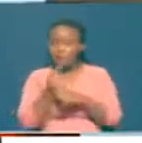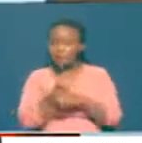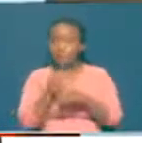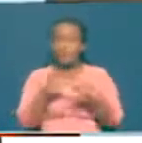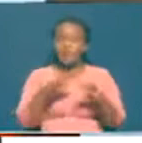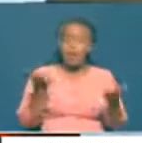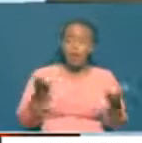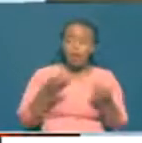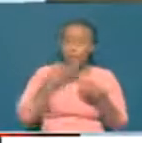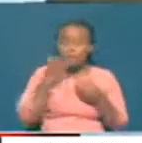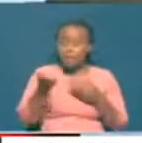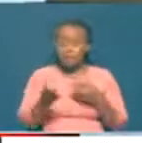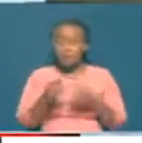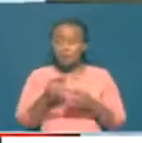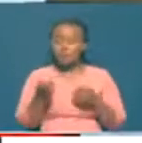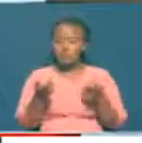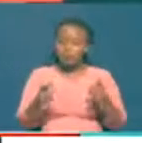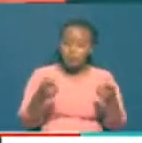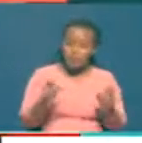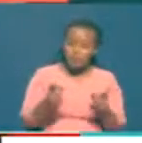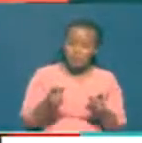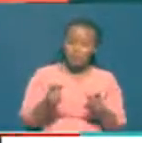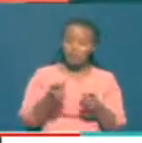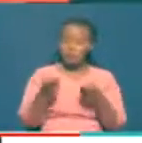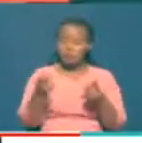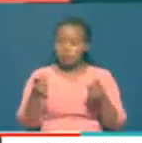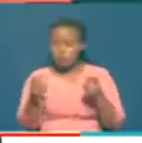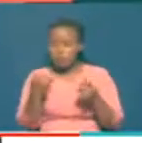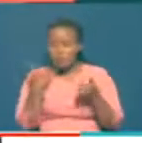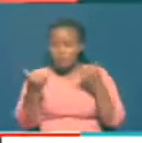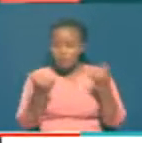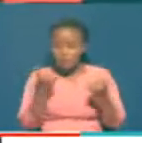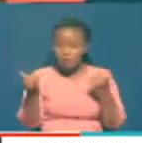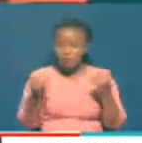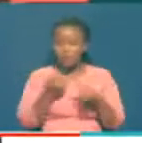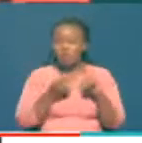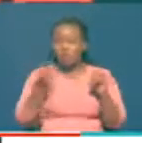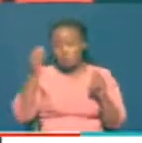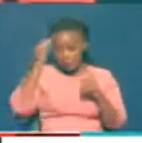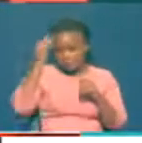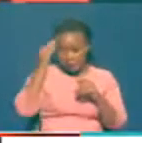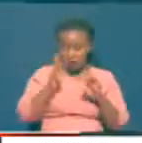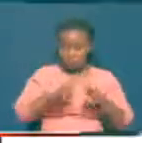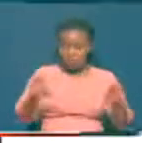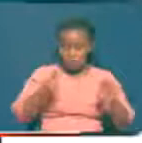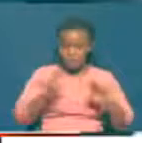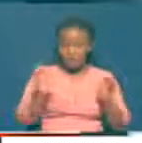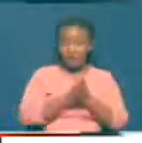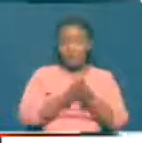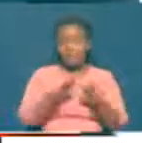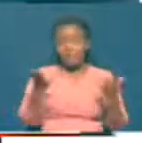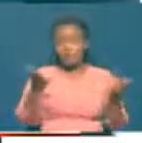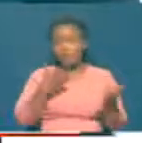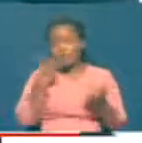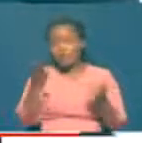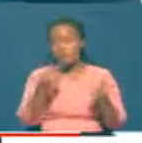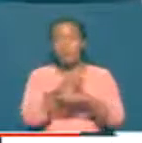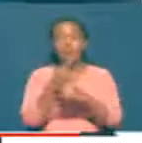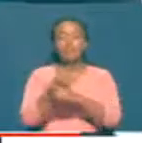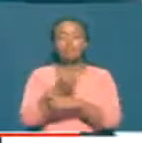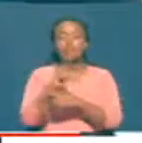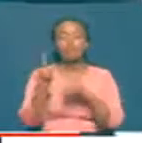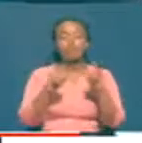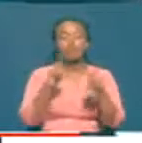to media interviews, from mental to physical preparation and also replies of different questions. The training session